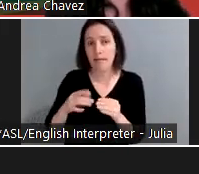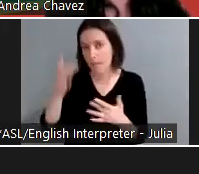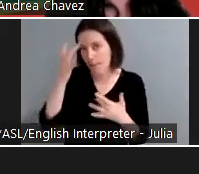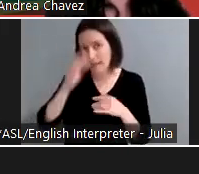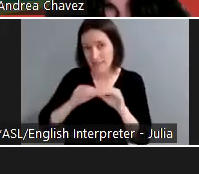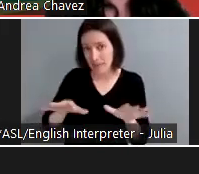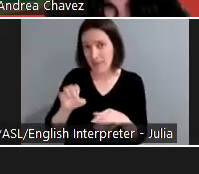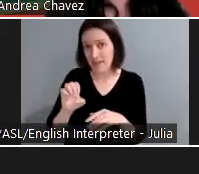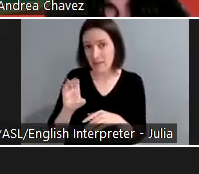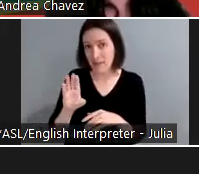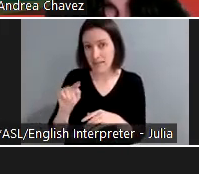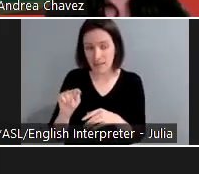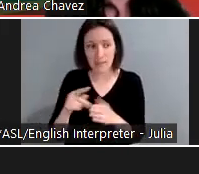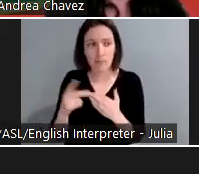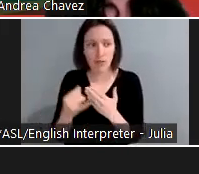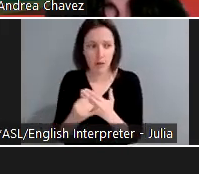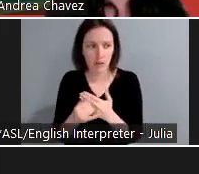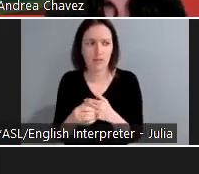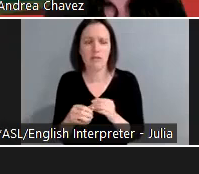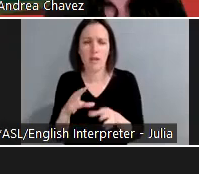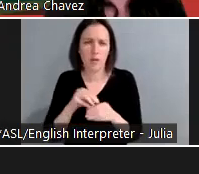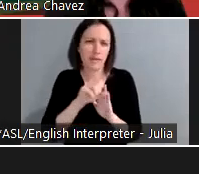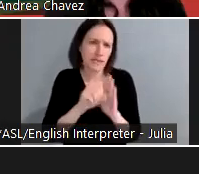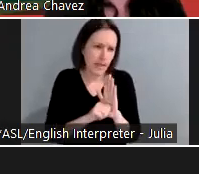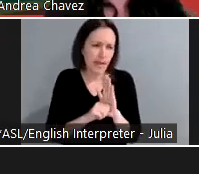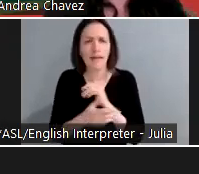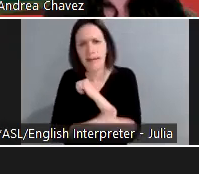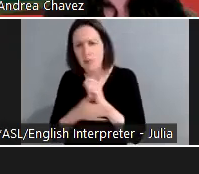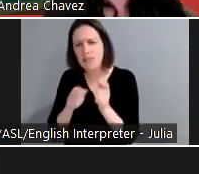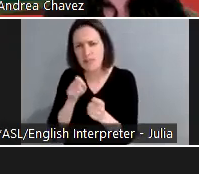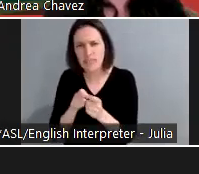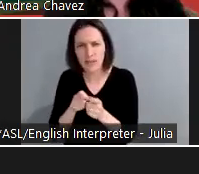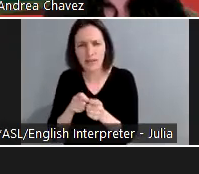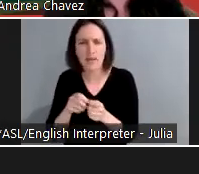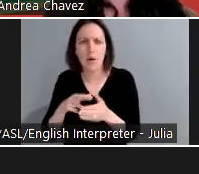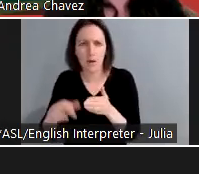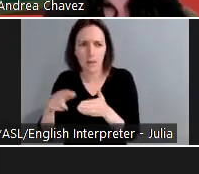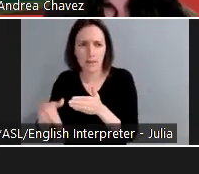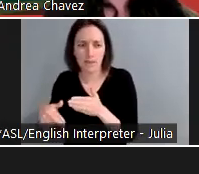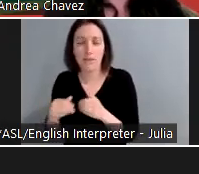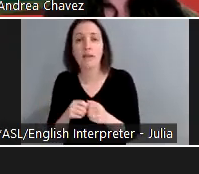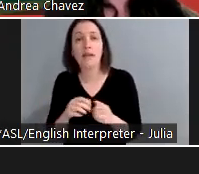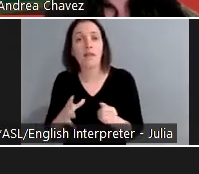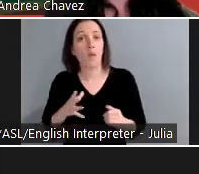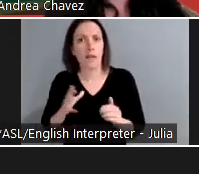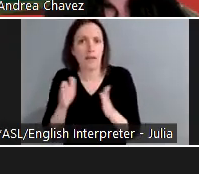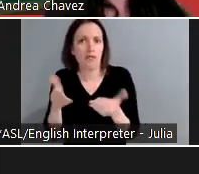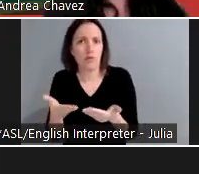well as county-specific outcomes. We will then transition to formally introducing the Summer EBT